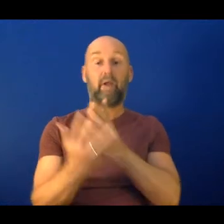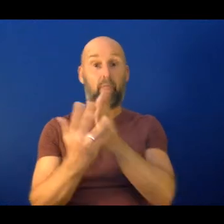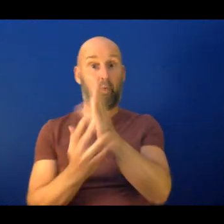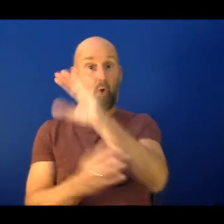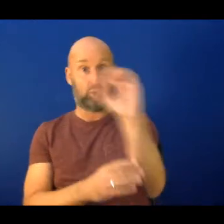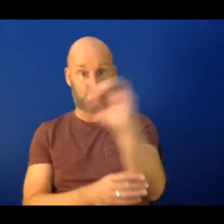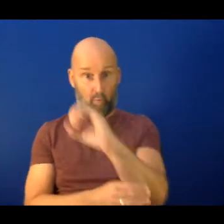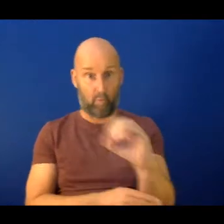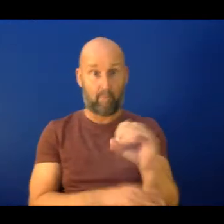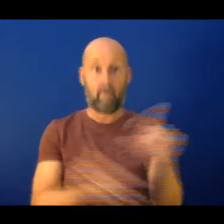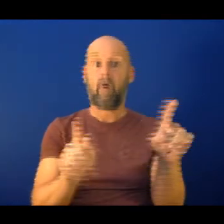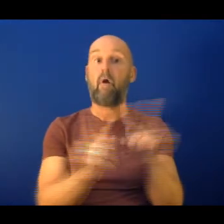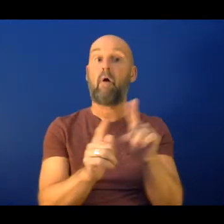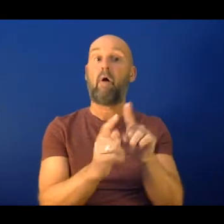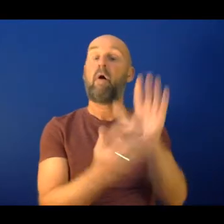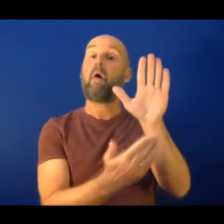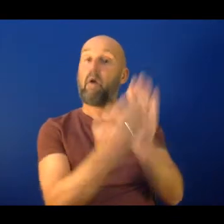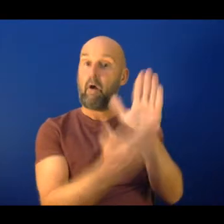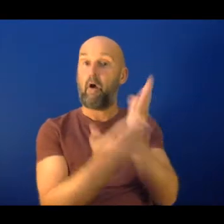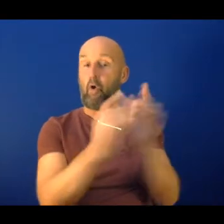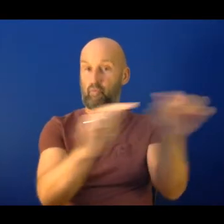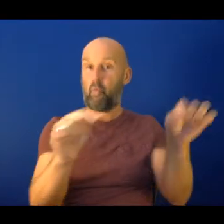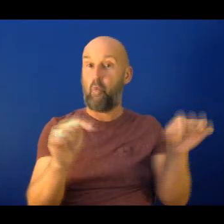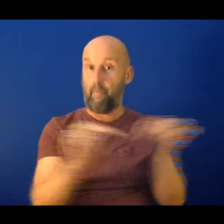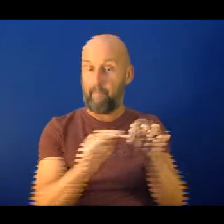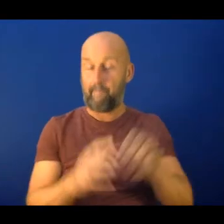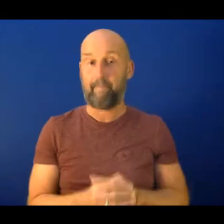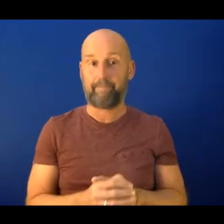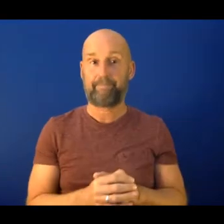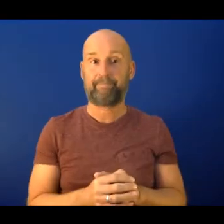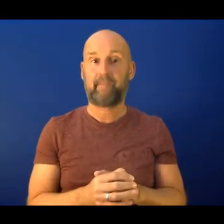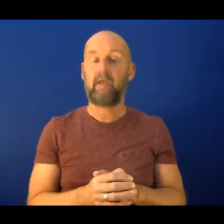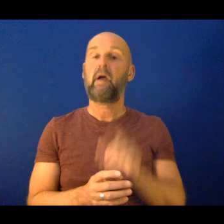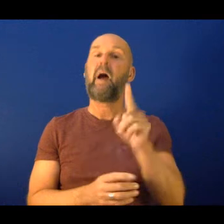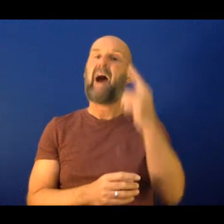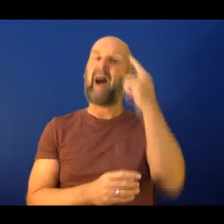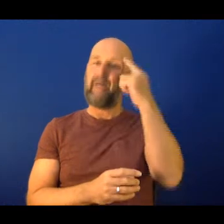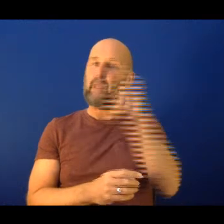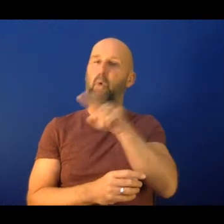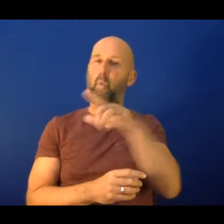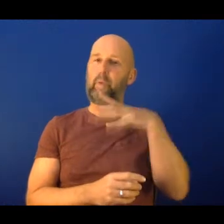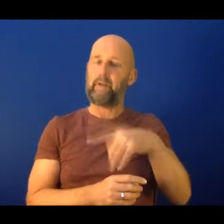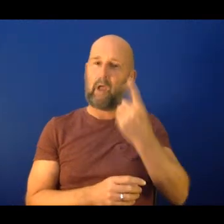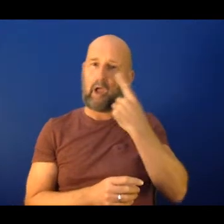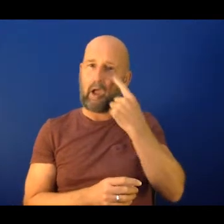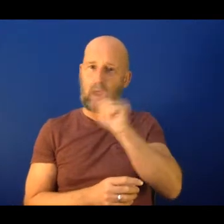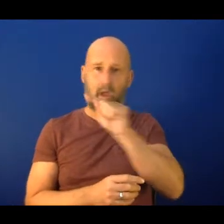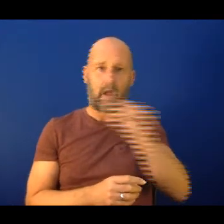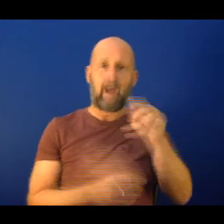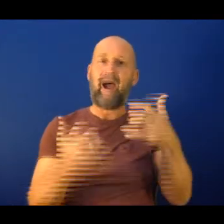Zoom and IRL Rooms, actually. I think we need to look at how